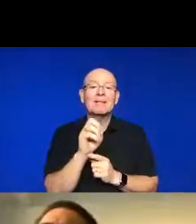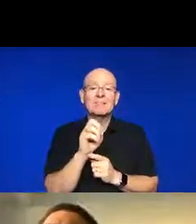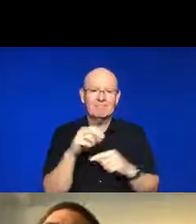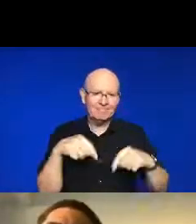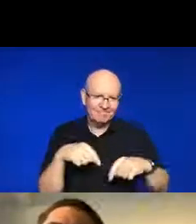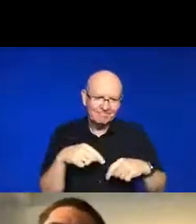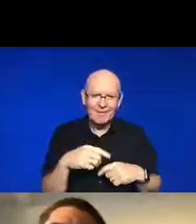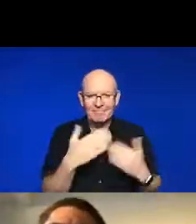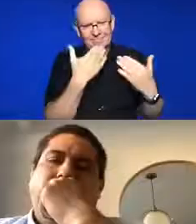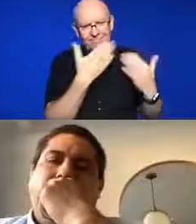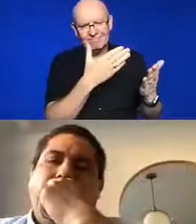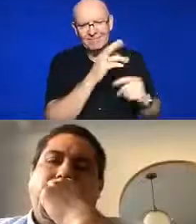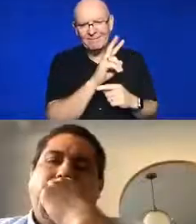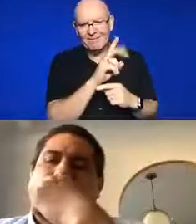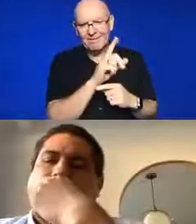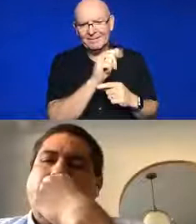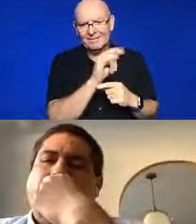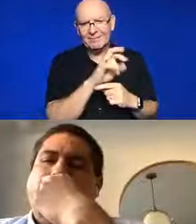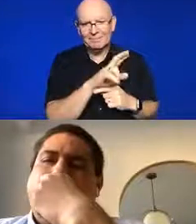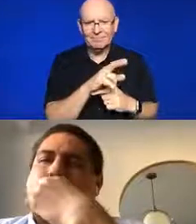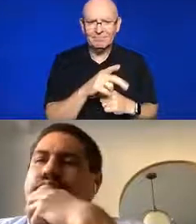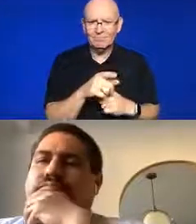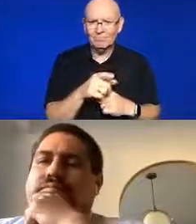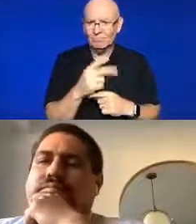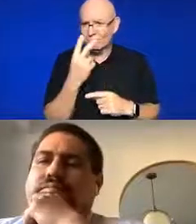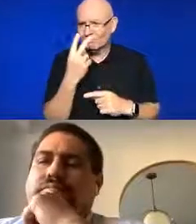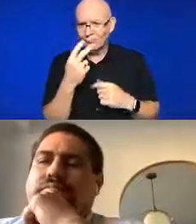with education is a little bit different